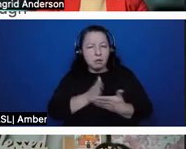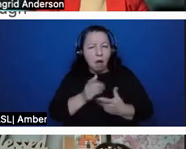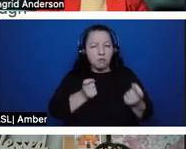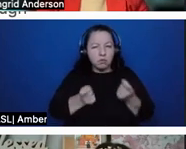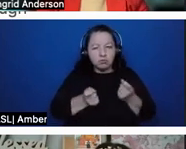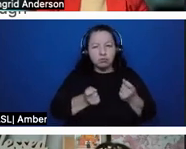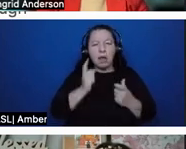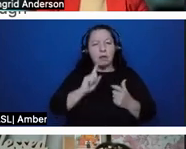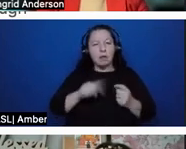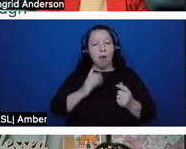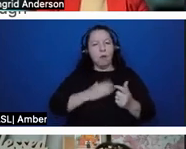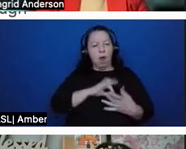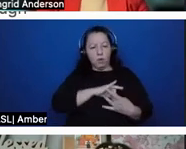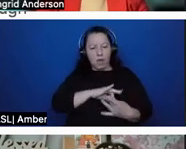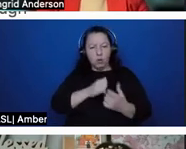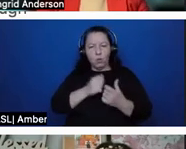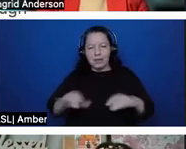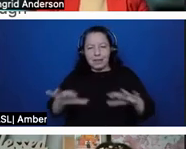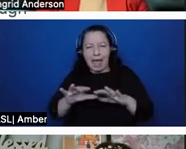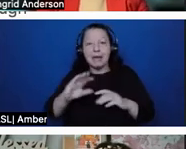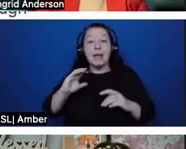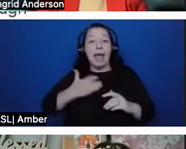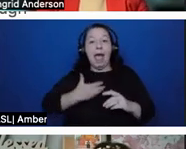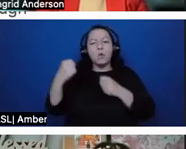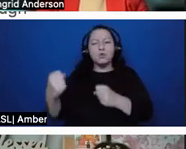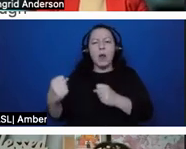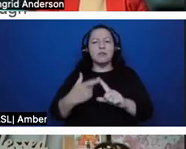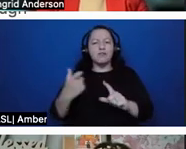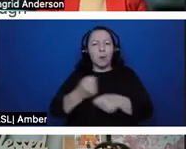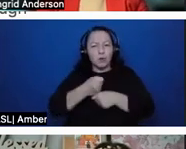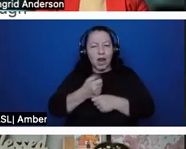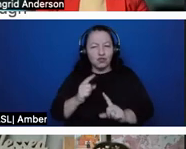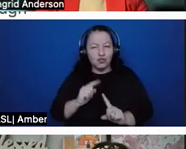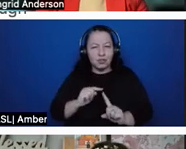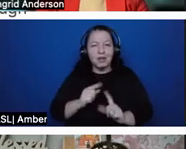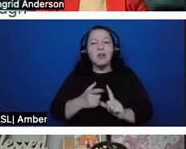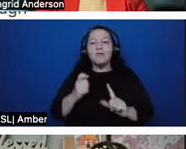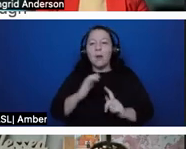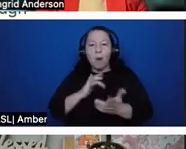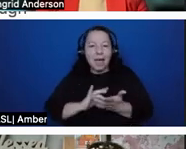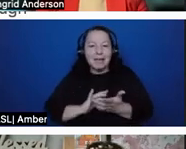resilience comes from creation, and it comes from our medicines. And